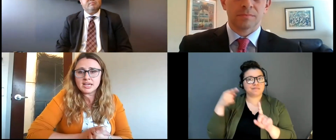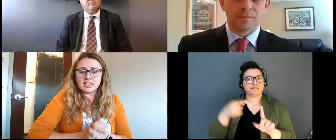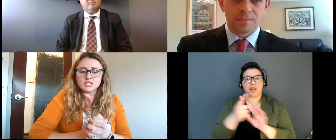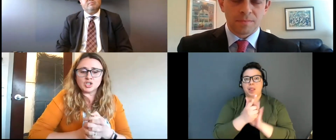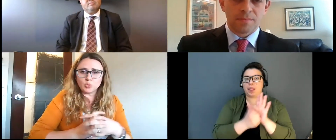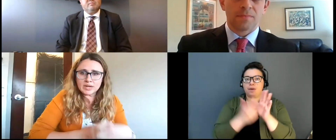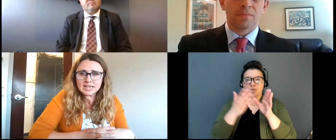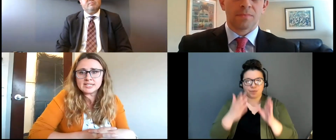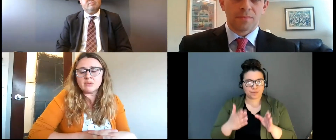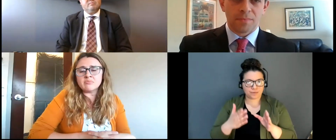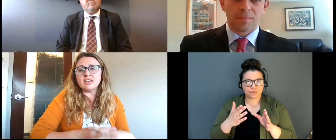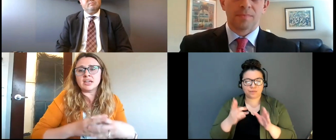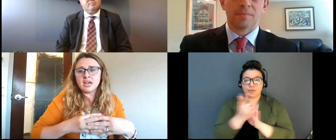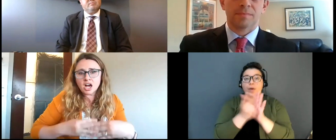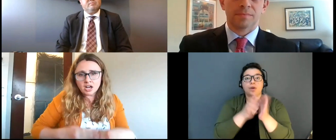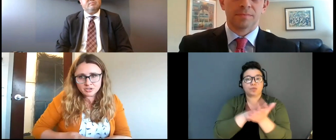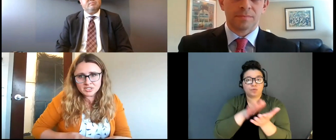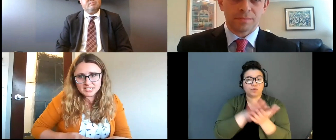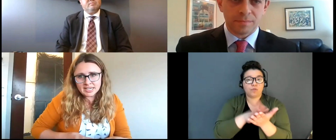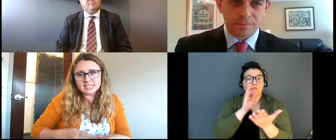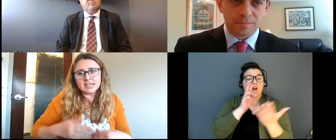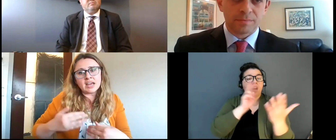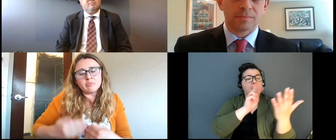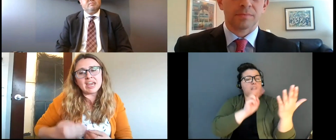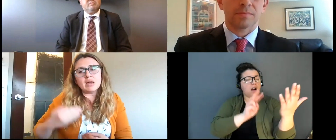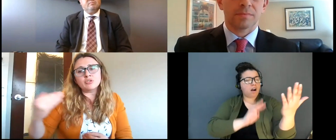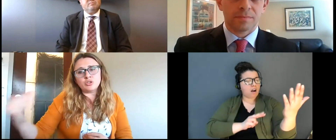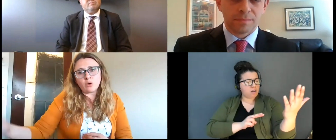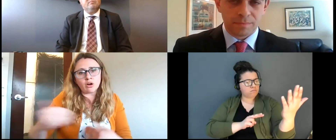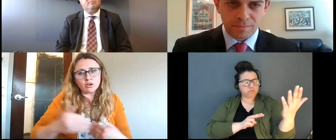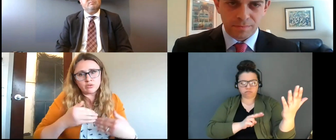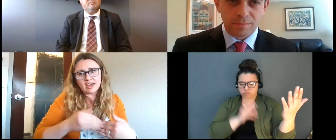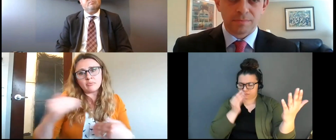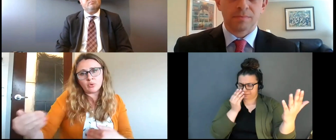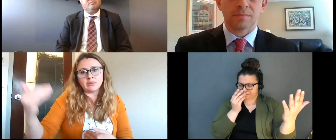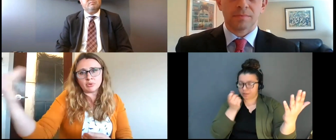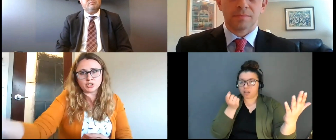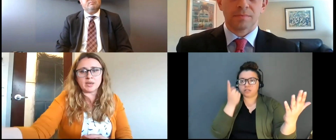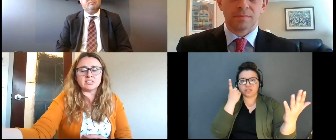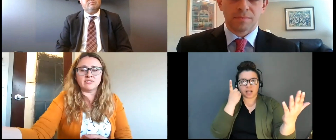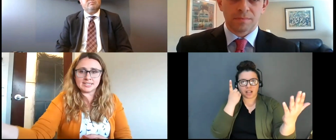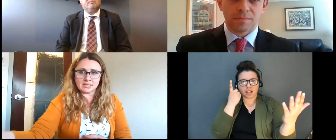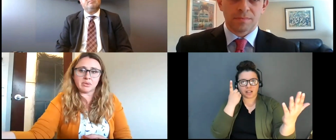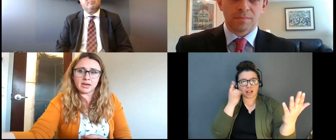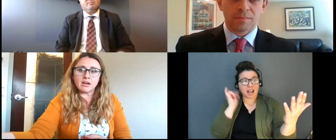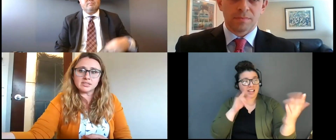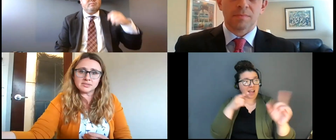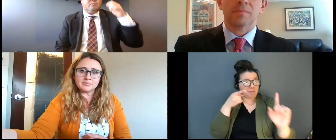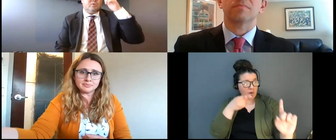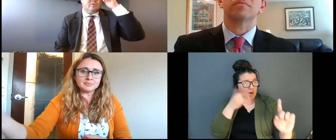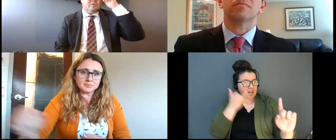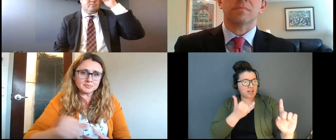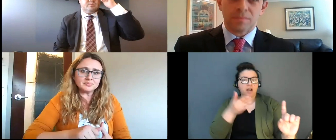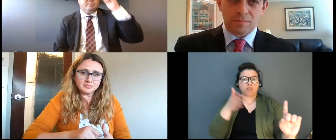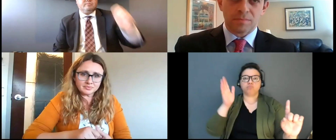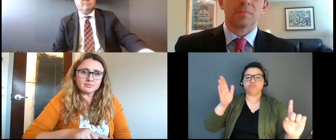school, is read something, understand it, and be able to argue that point persuasively to somebody